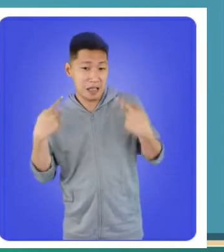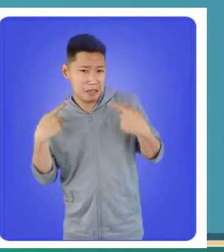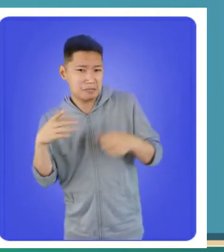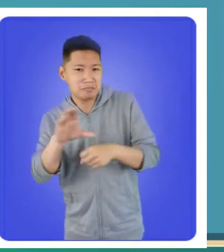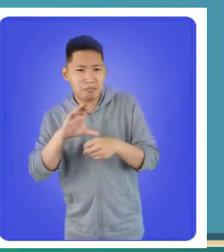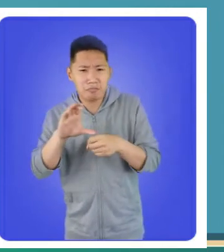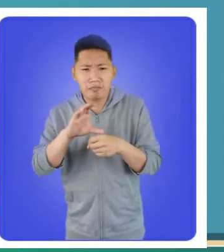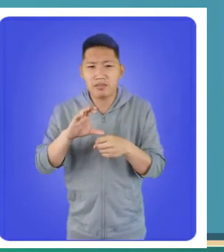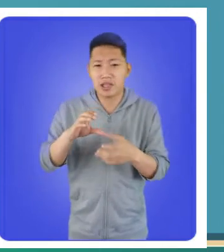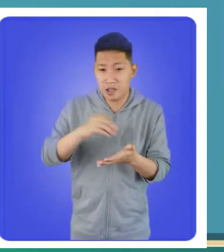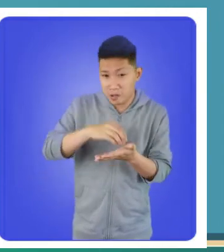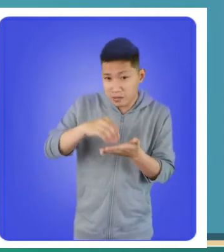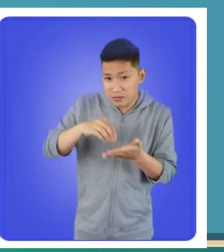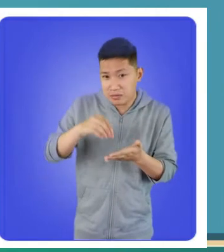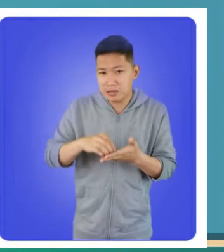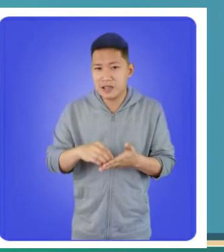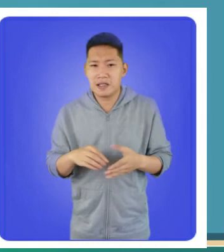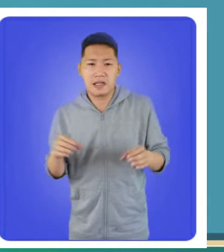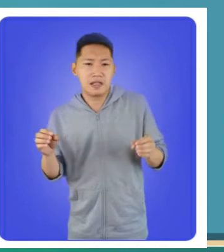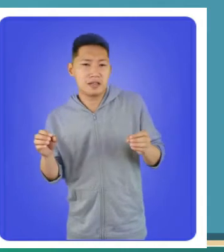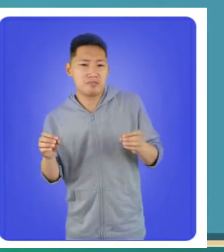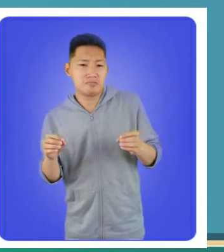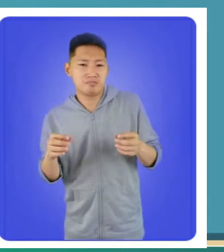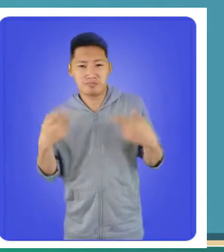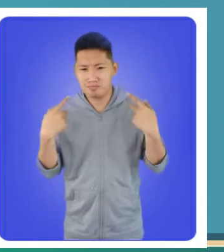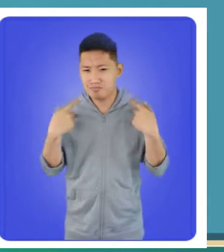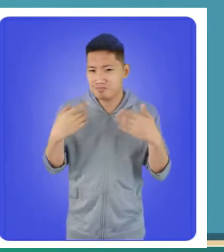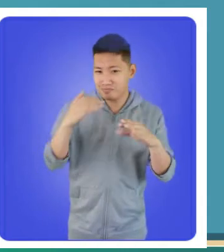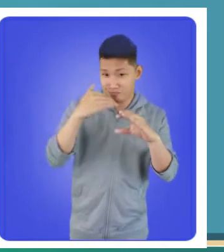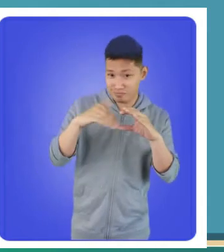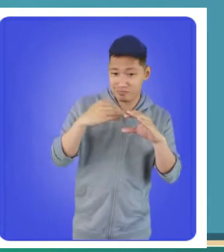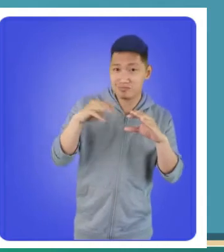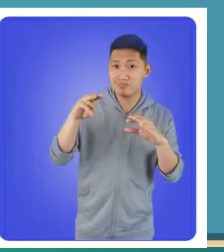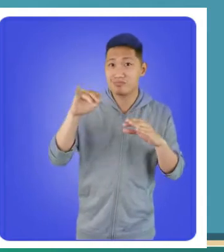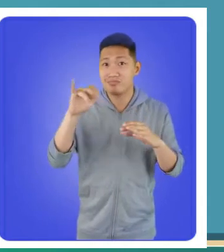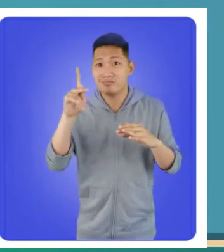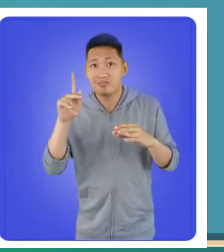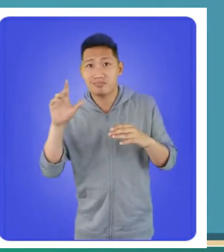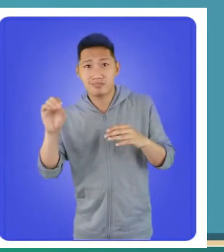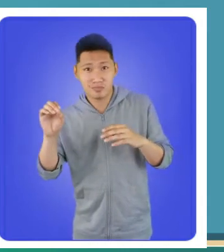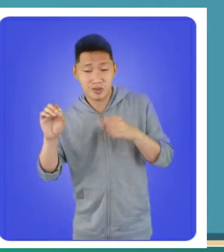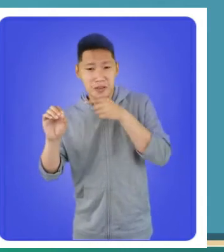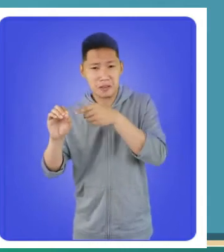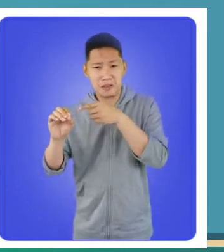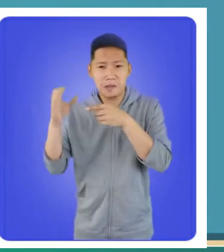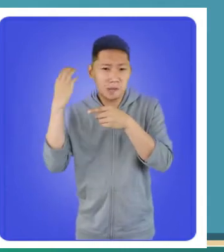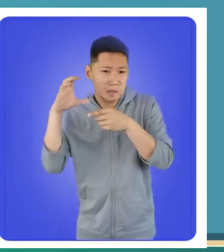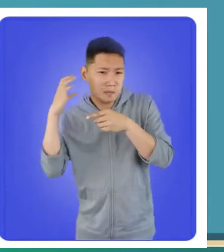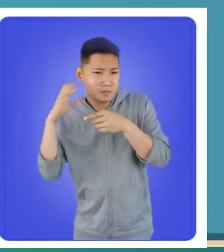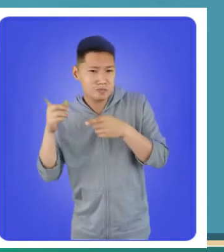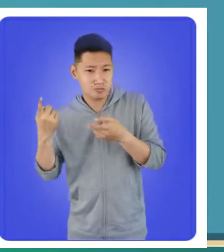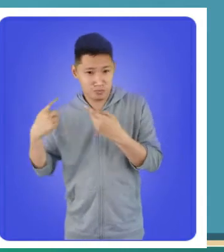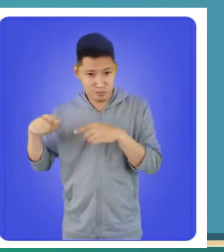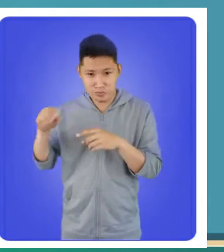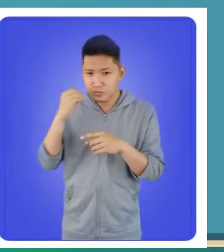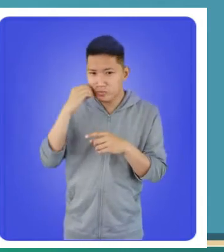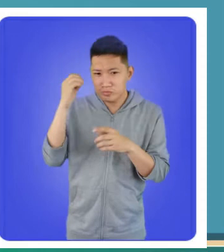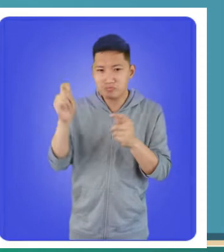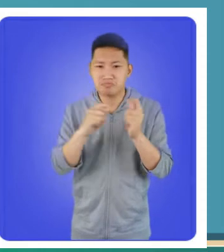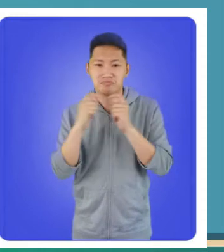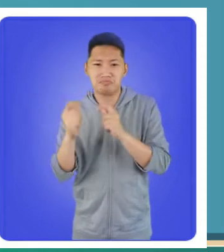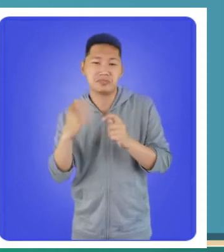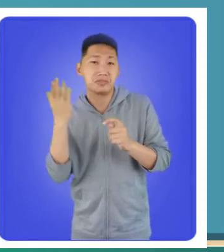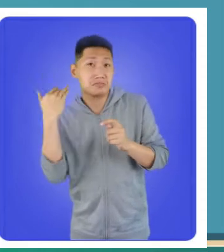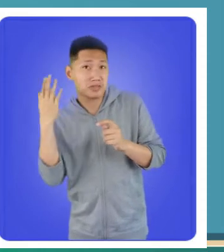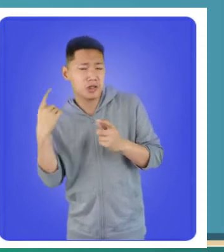coffee and macaroons, had a short chit-chat with Nico, Arvi's cousin, then went home together like how they've